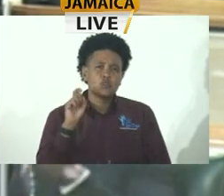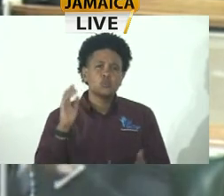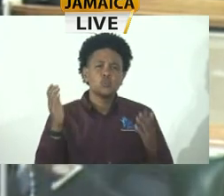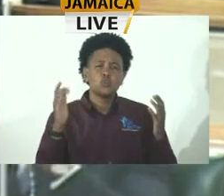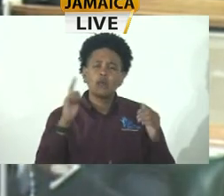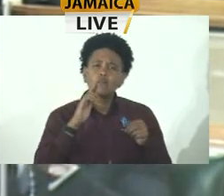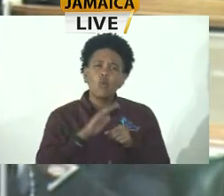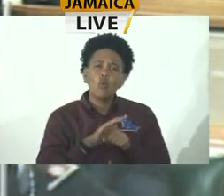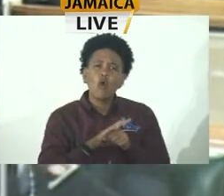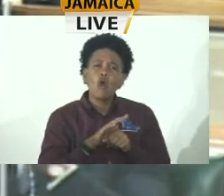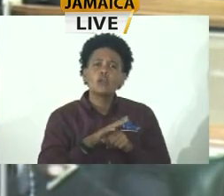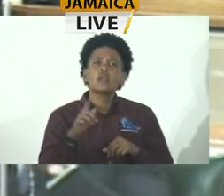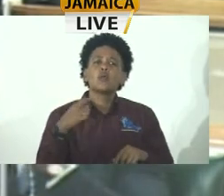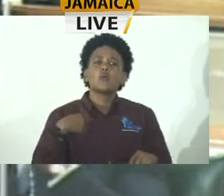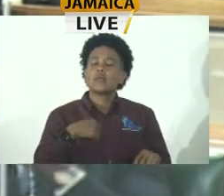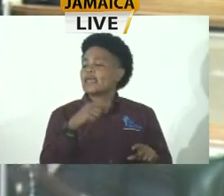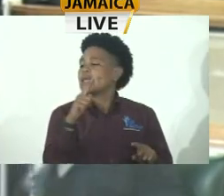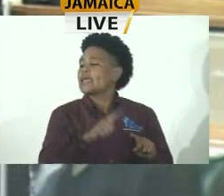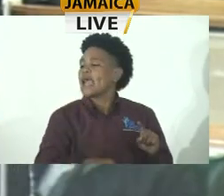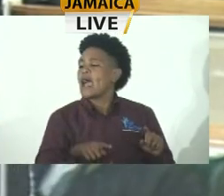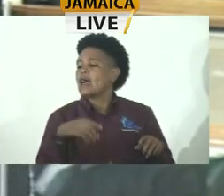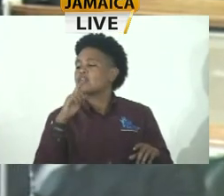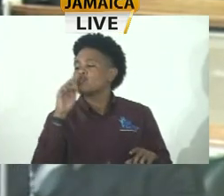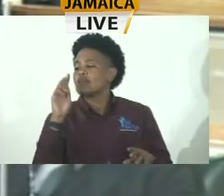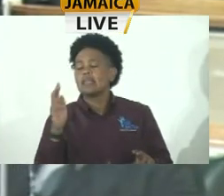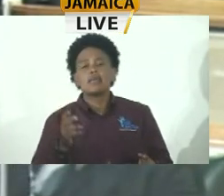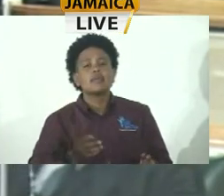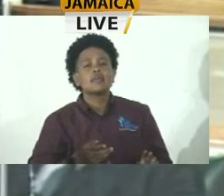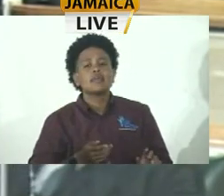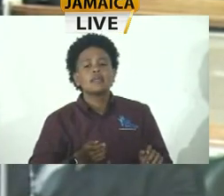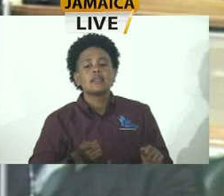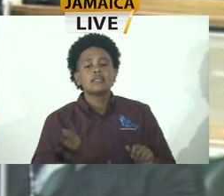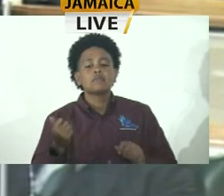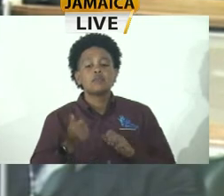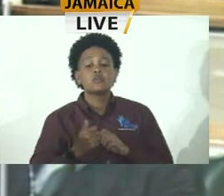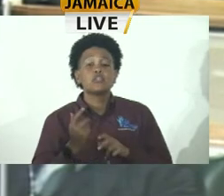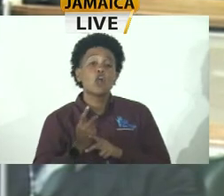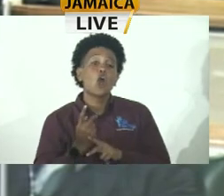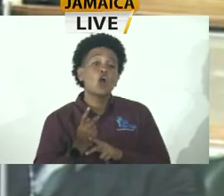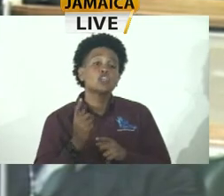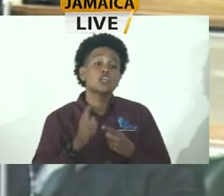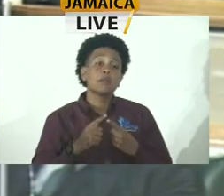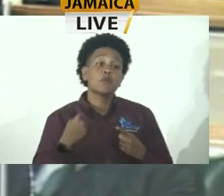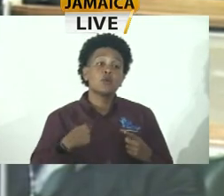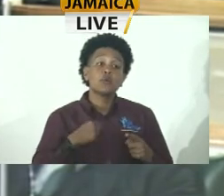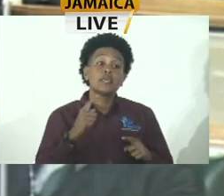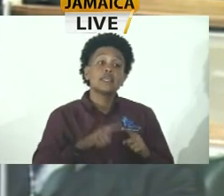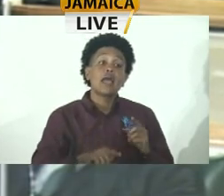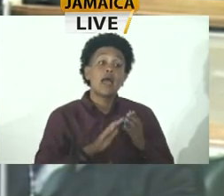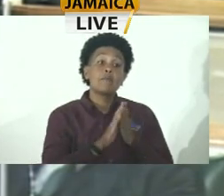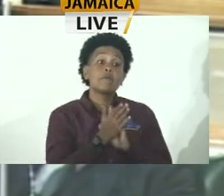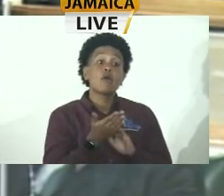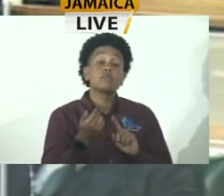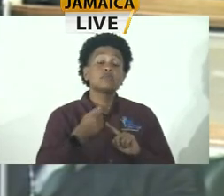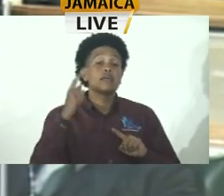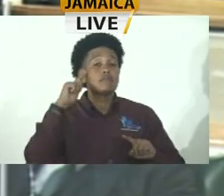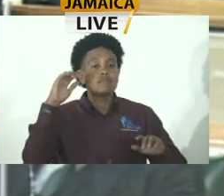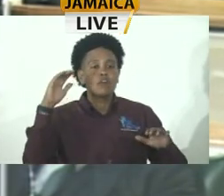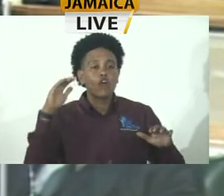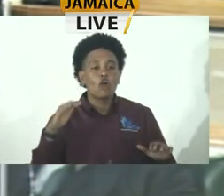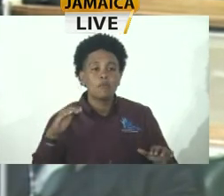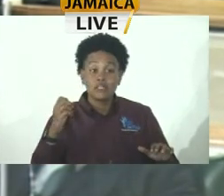warning that we cannot dispense with caution and we cannot become complacent